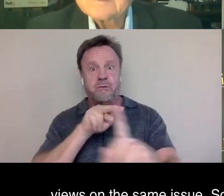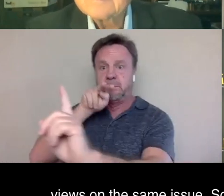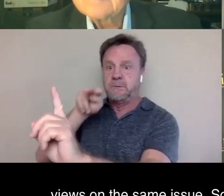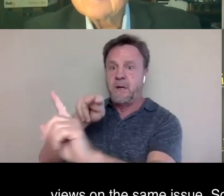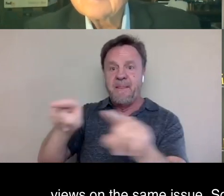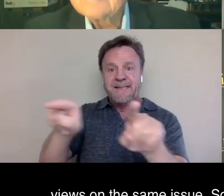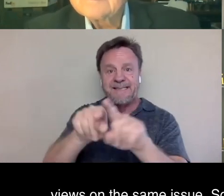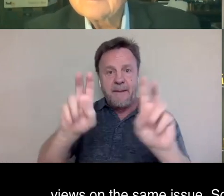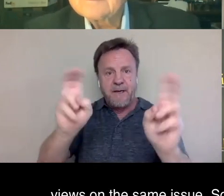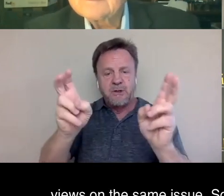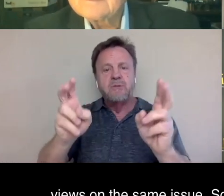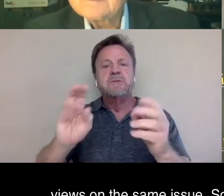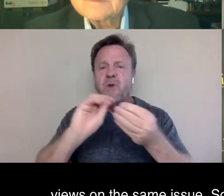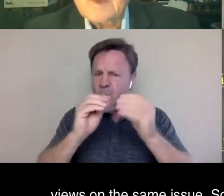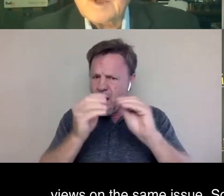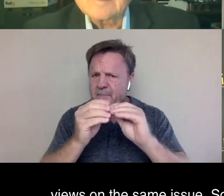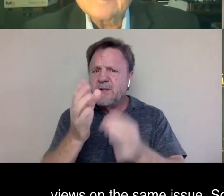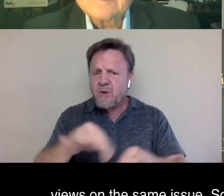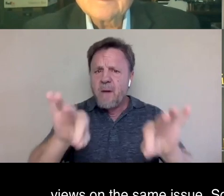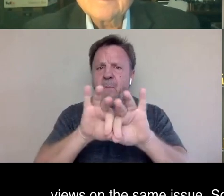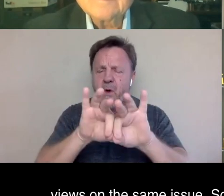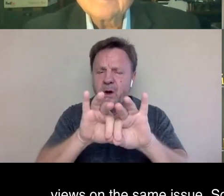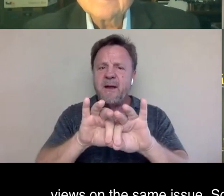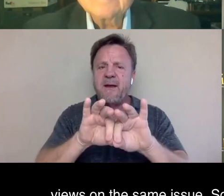So numbers matter here. And